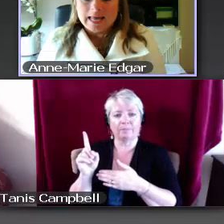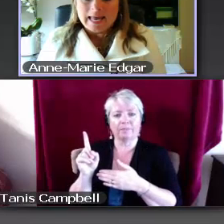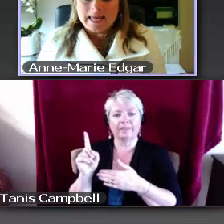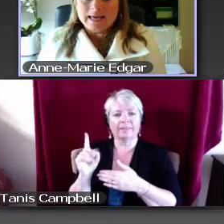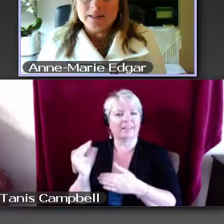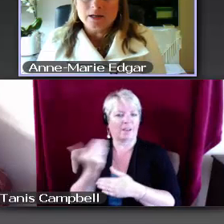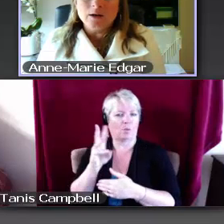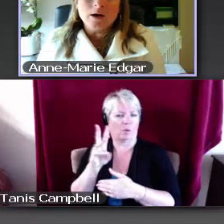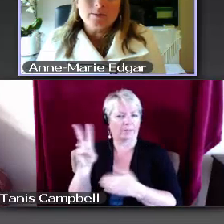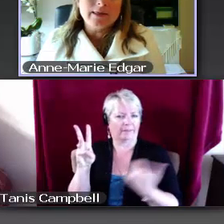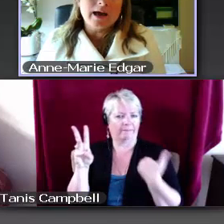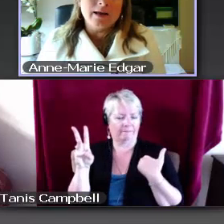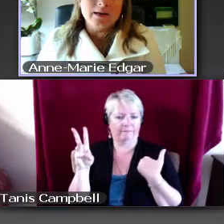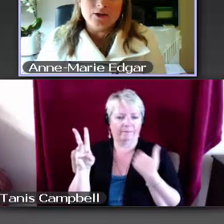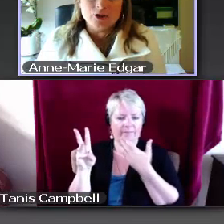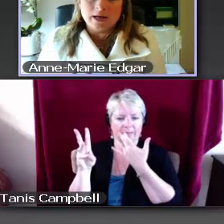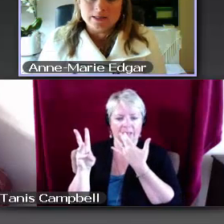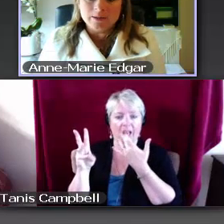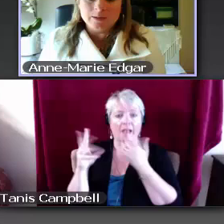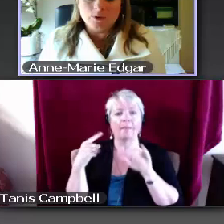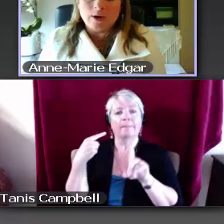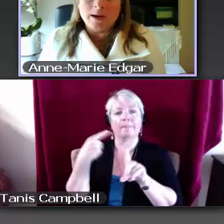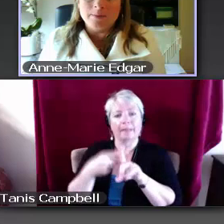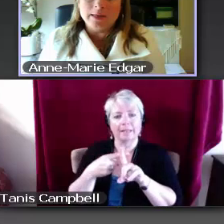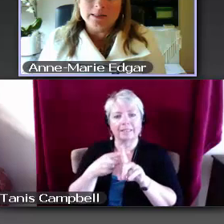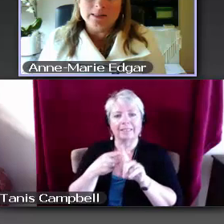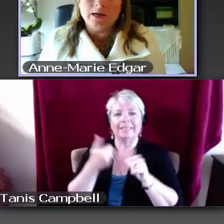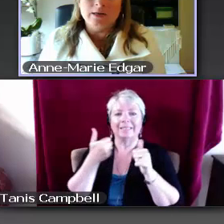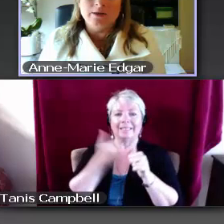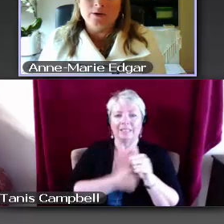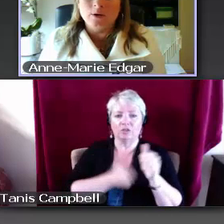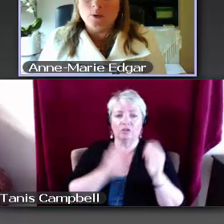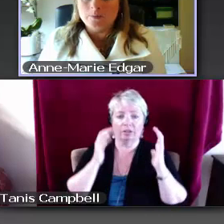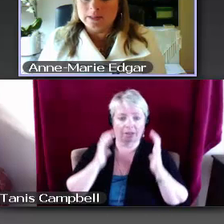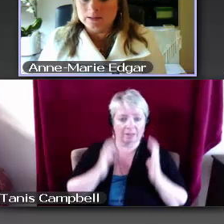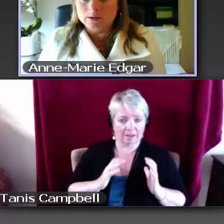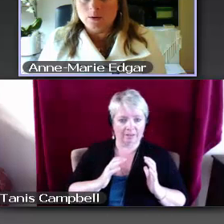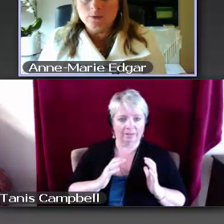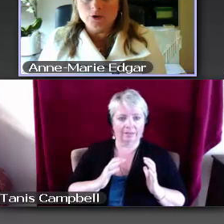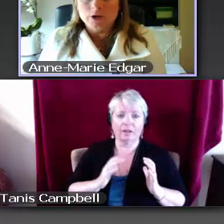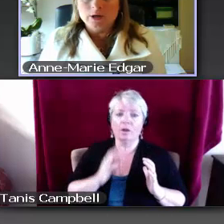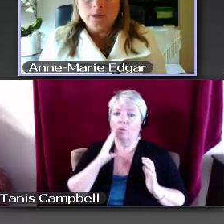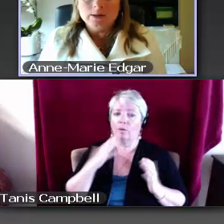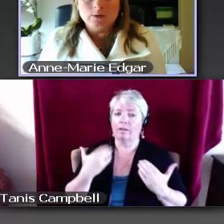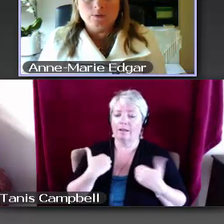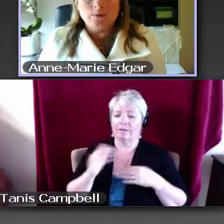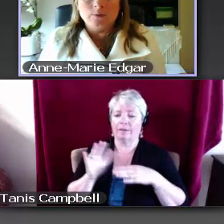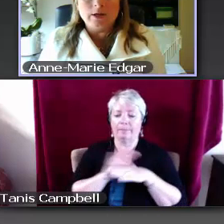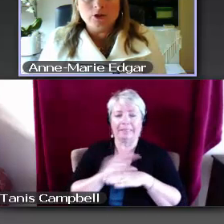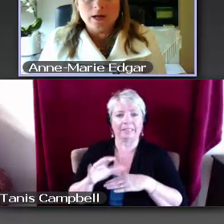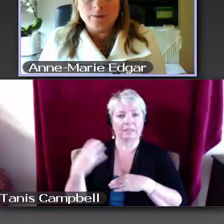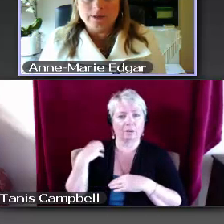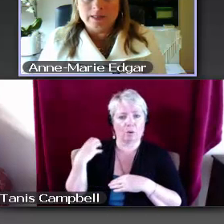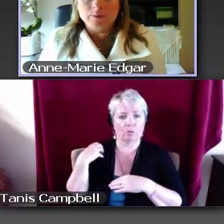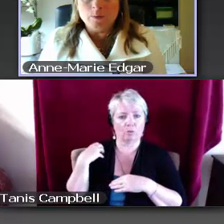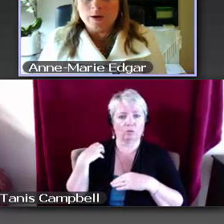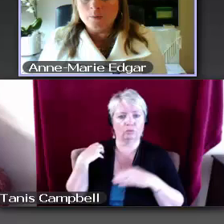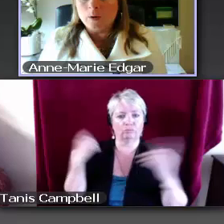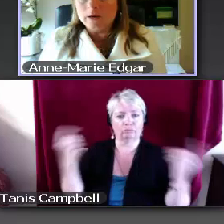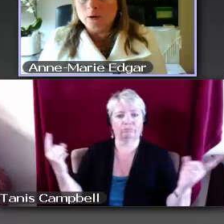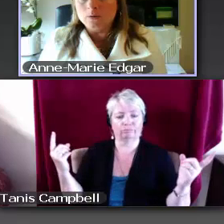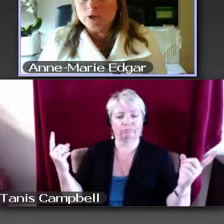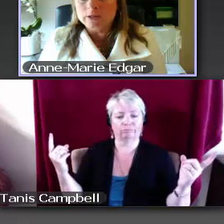website. And along with that, each client in the program is assigned their own business coach. So each client